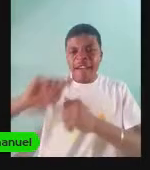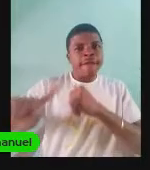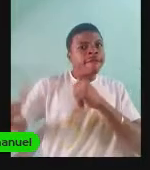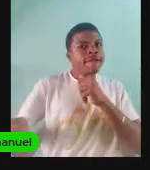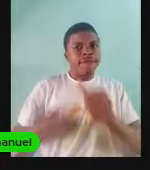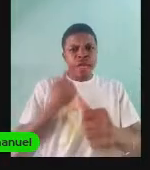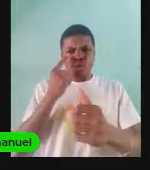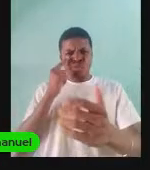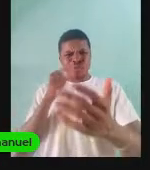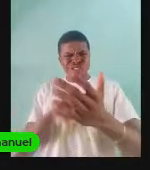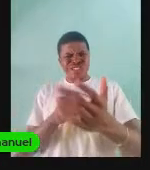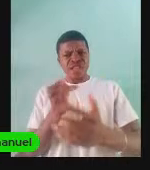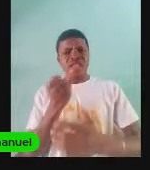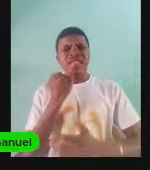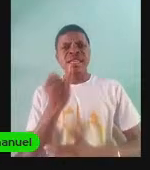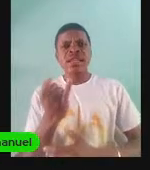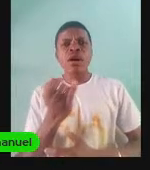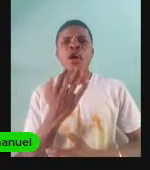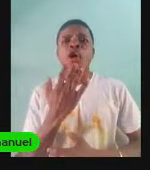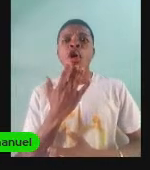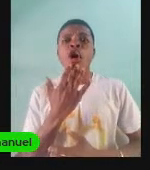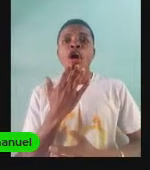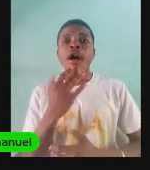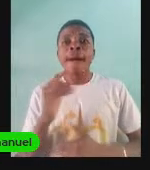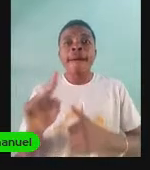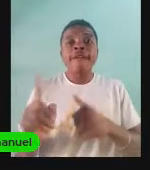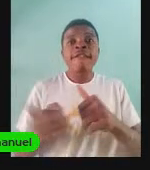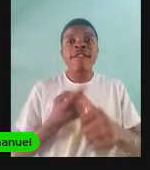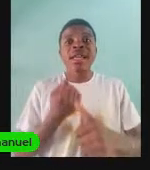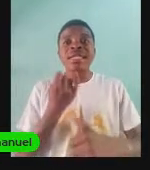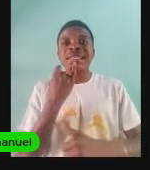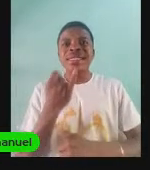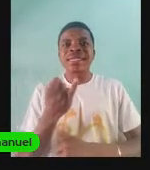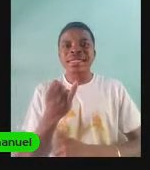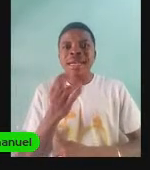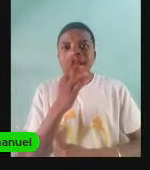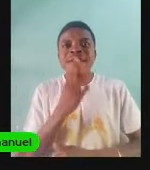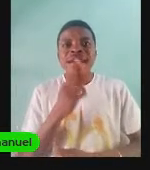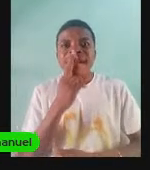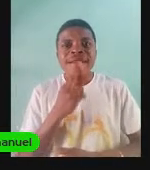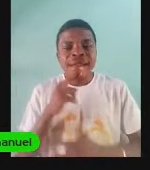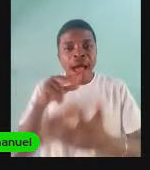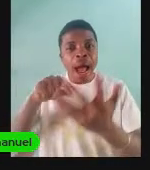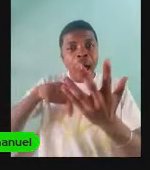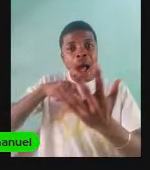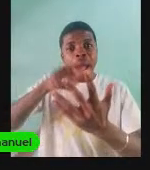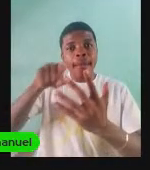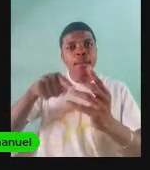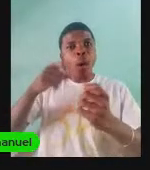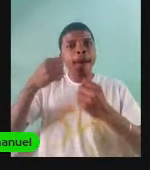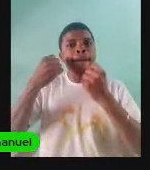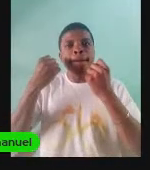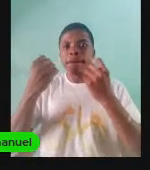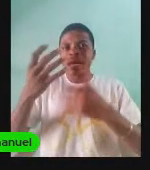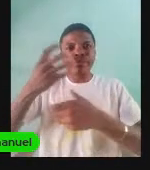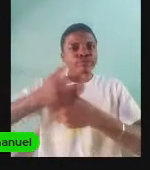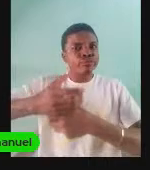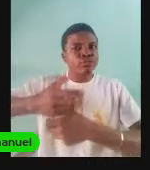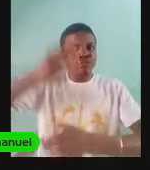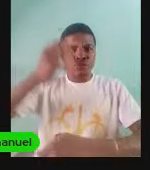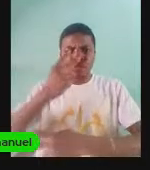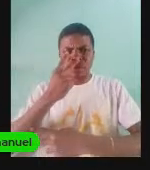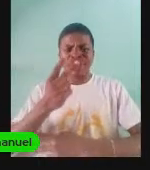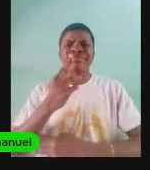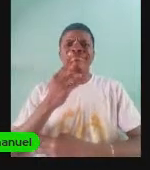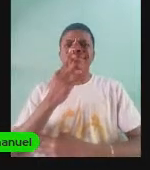is odd among them. You see the small dot here, you see the red among here, you see the colored umbrella, you see the red umbrella.